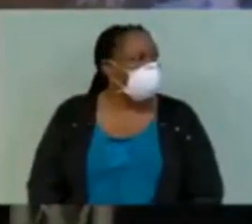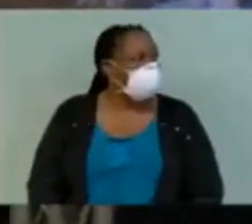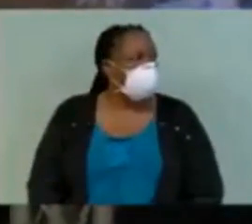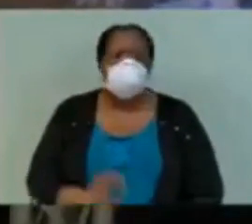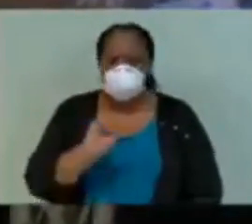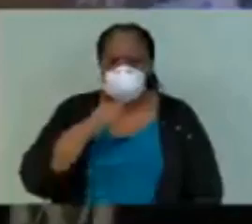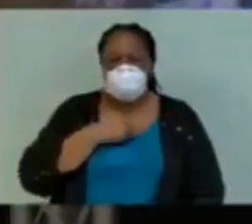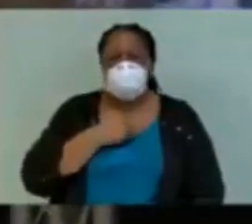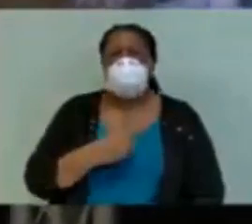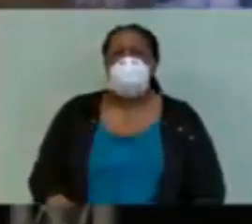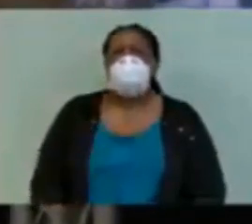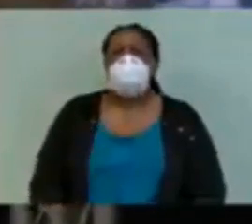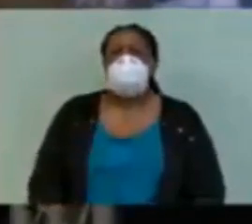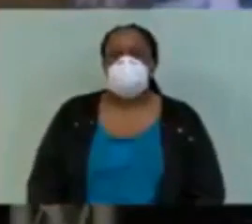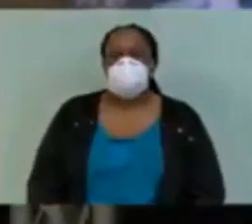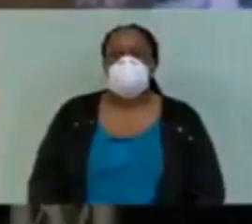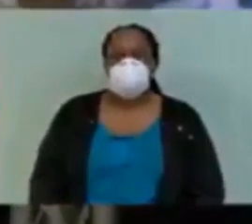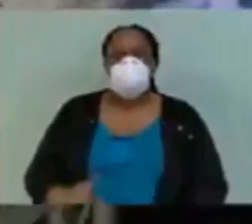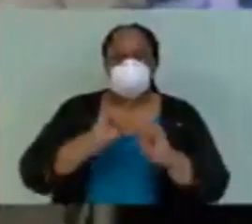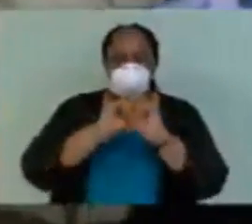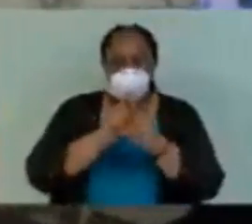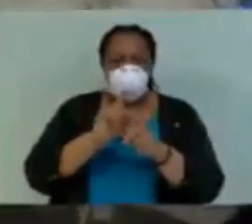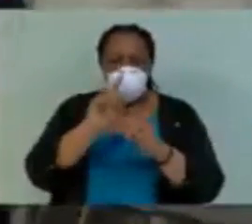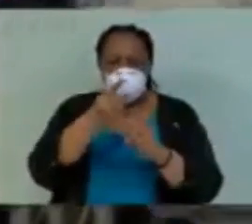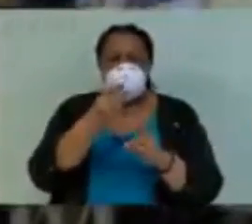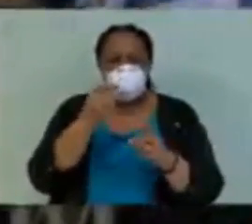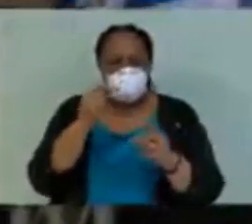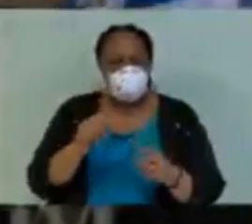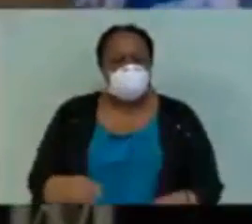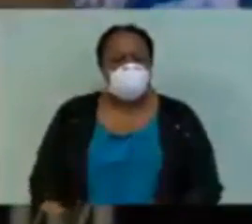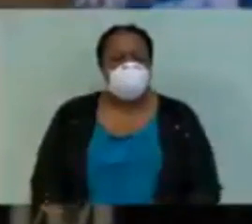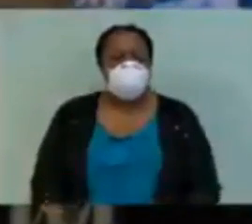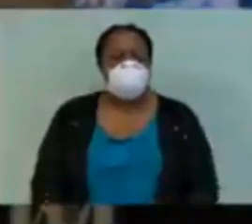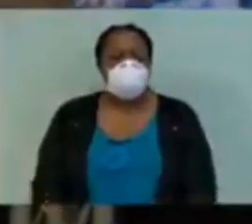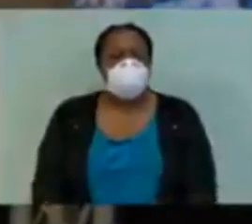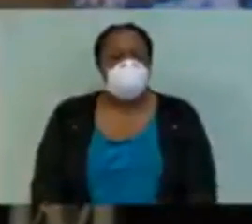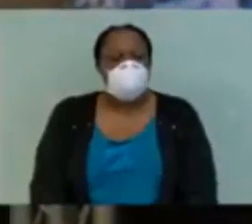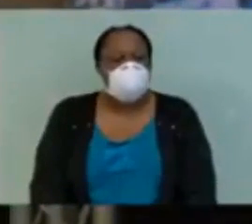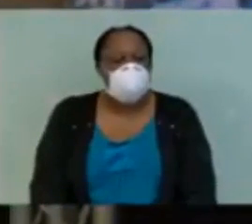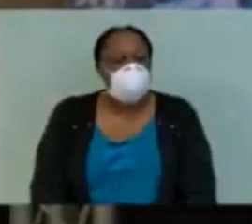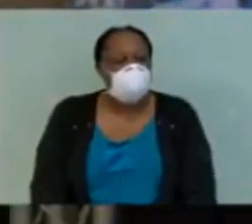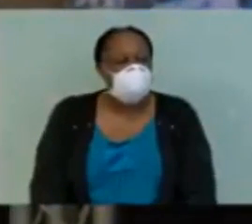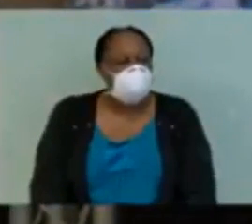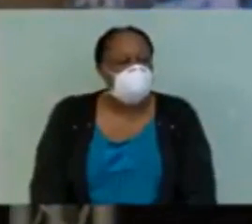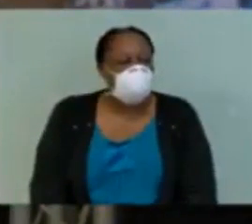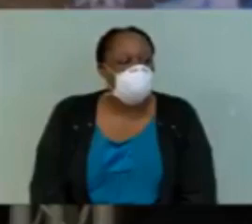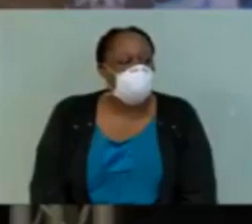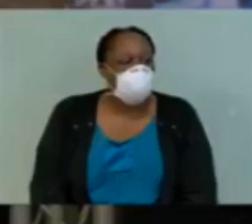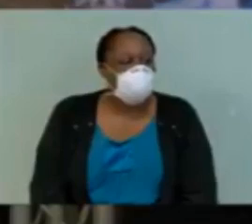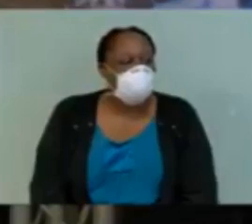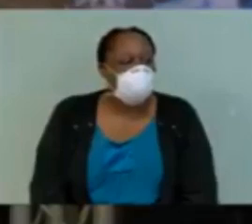ensure consumers are getting the right standard of masks?